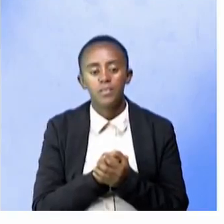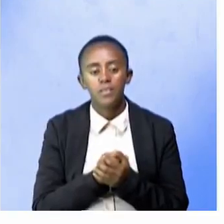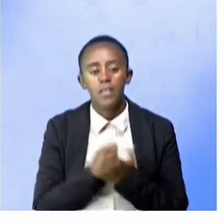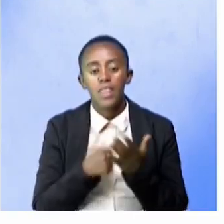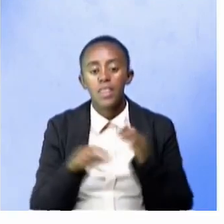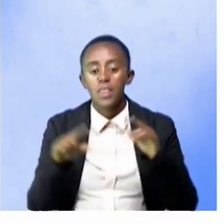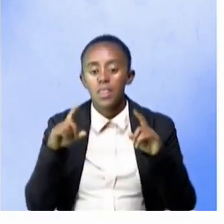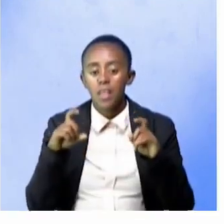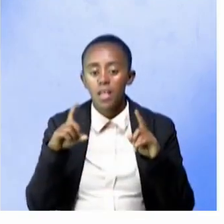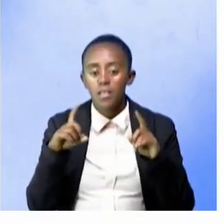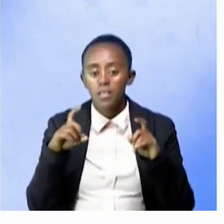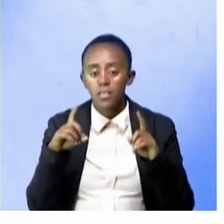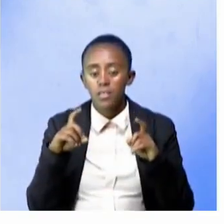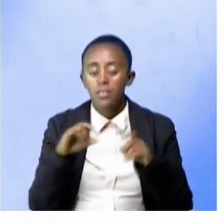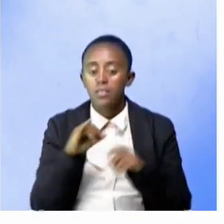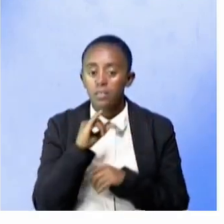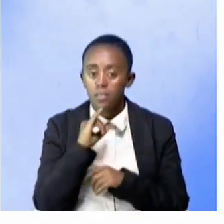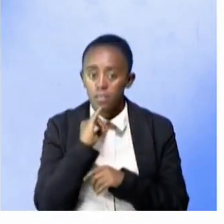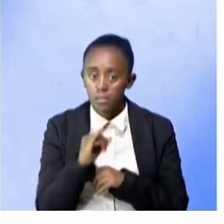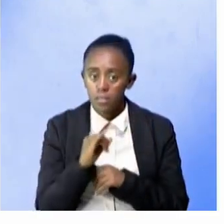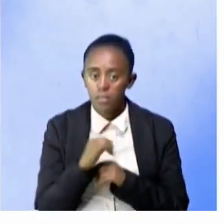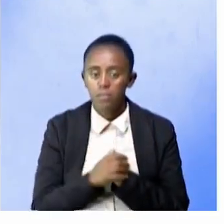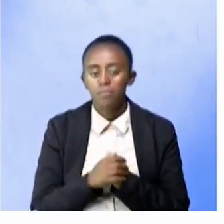test is